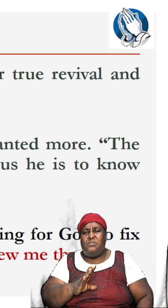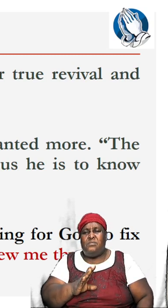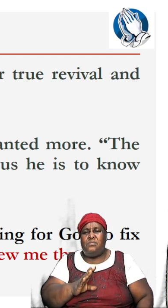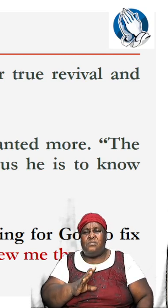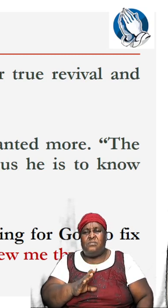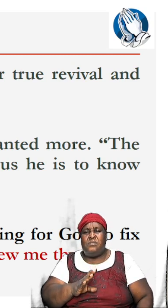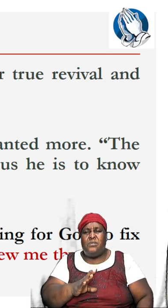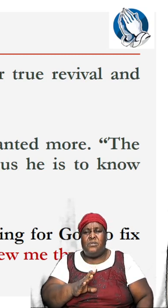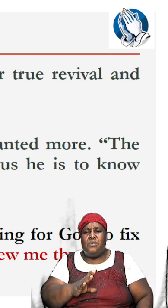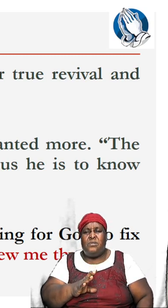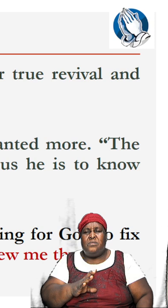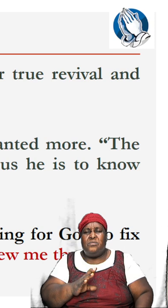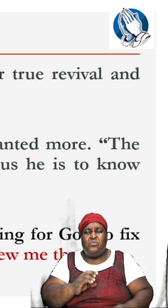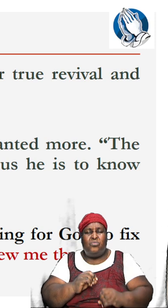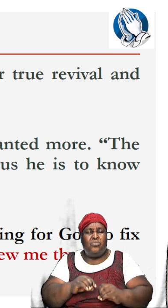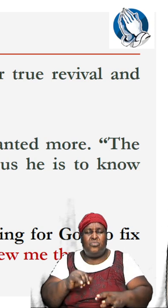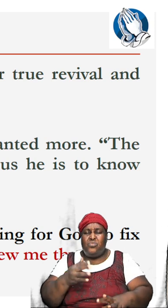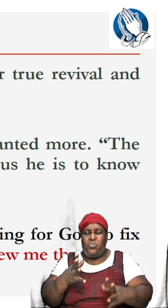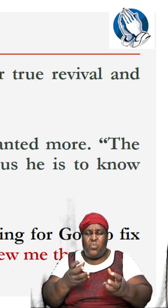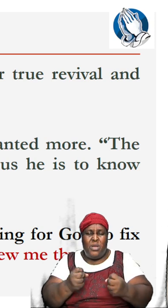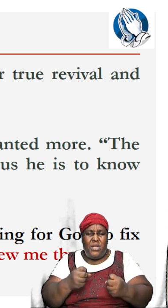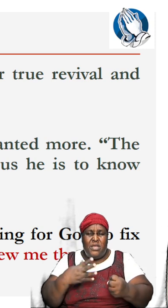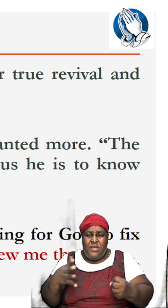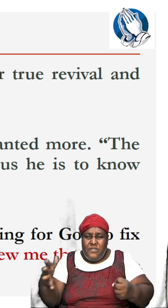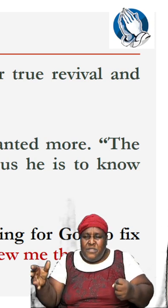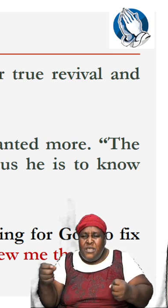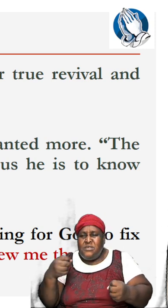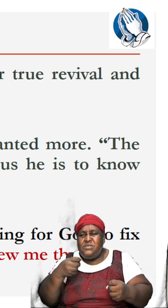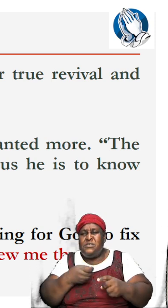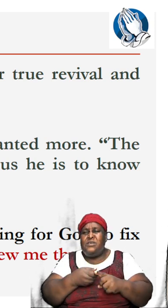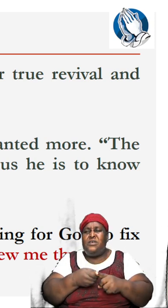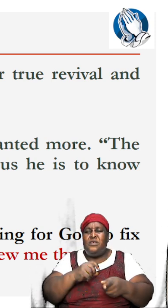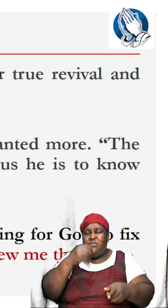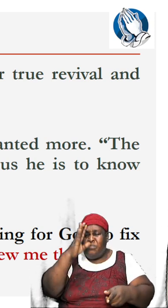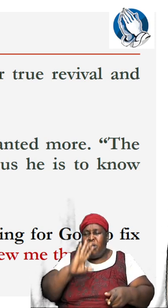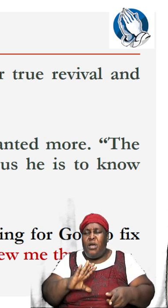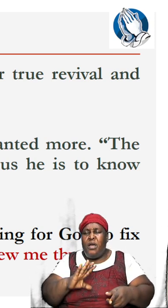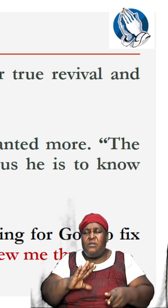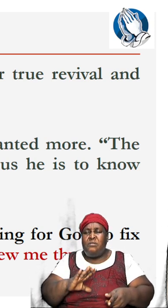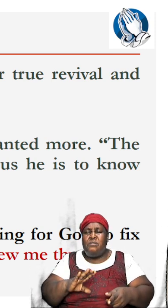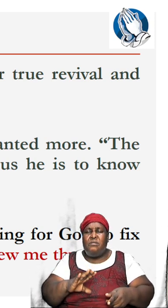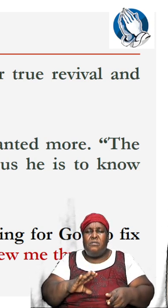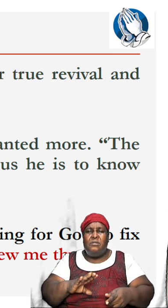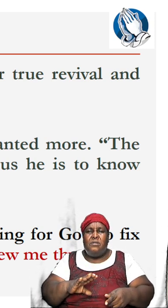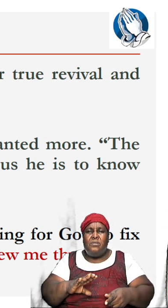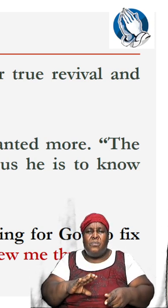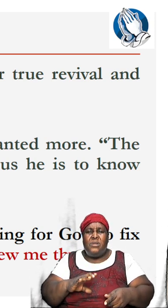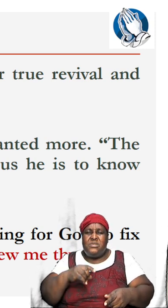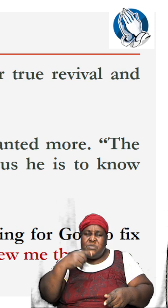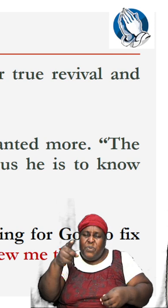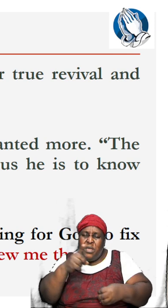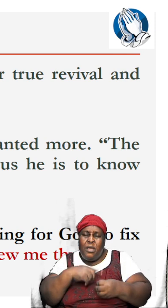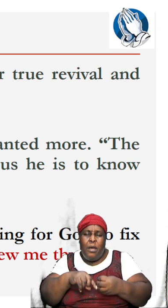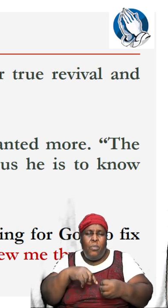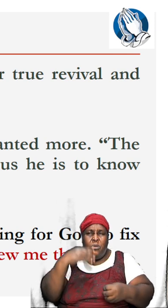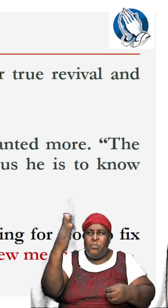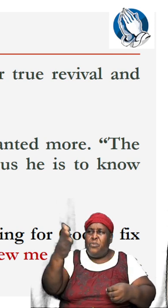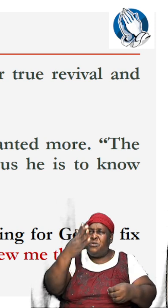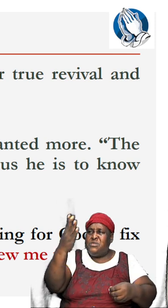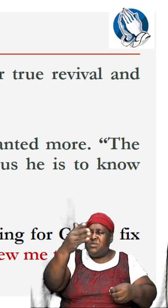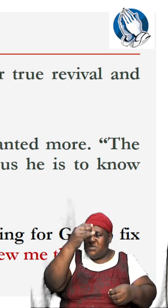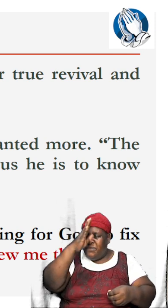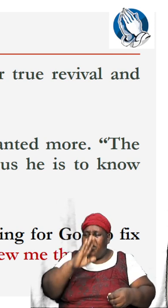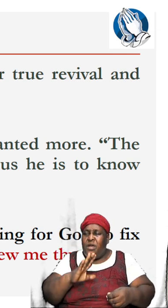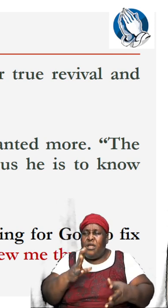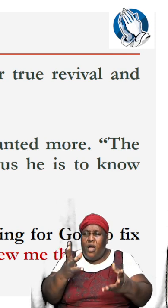I don't want things from God. When I talk about the presence of God, I want God. I want you.